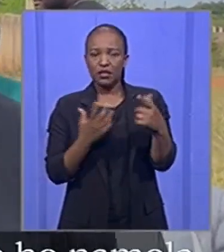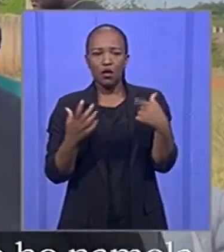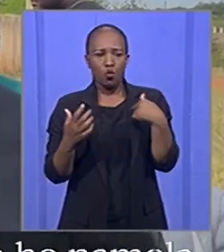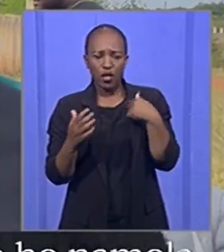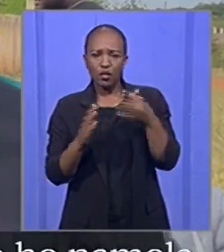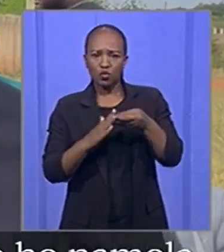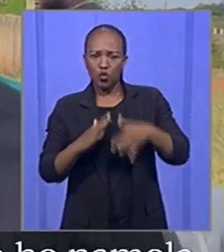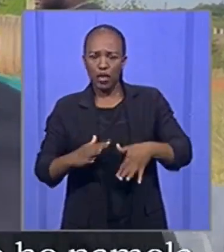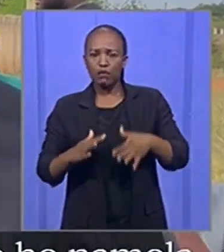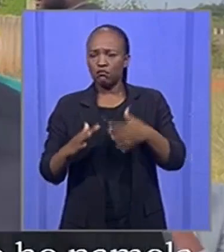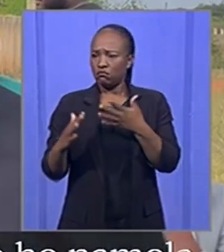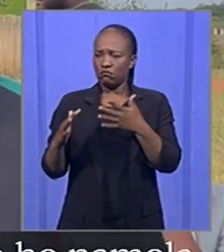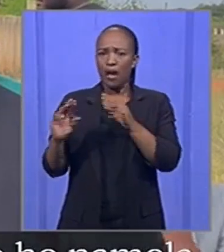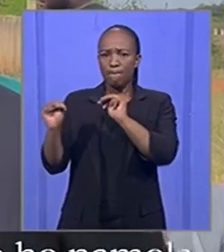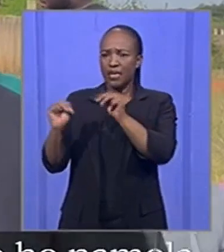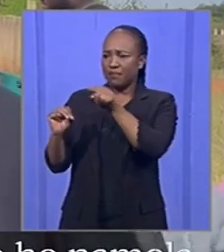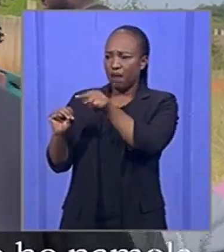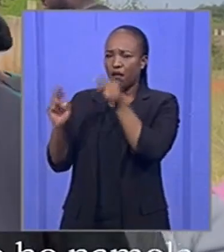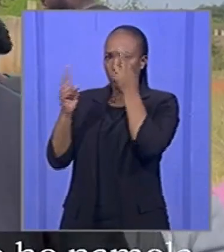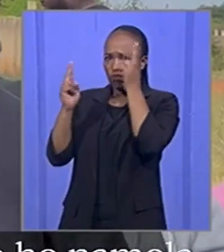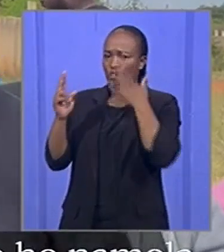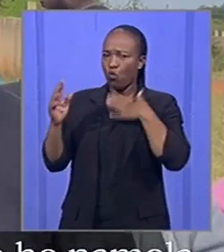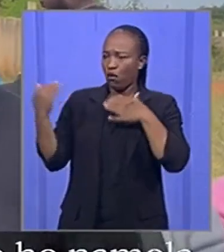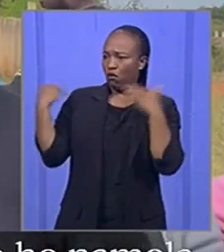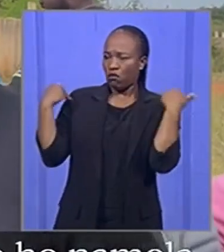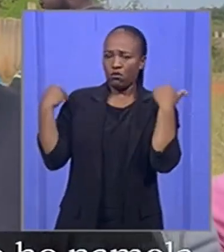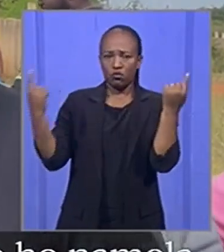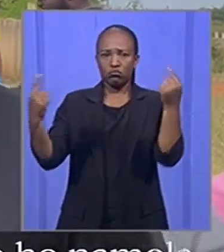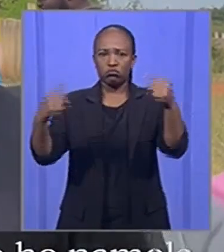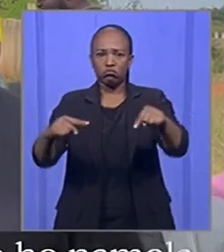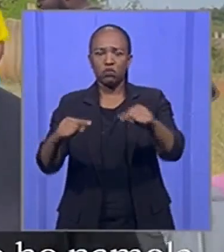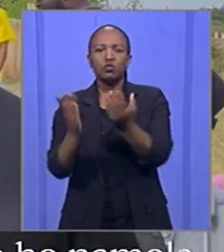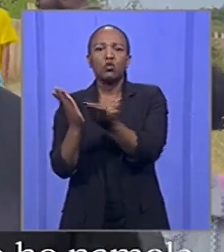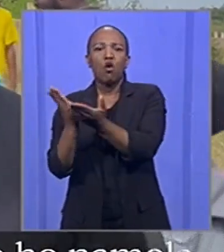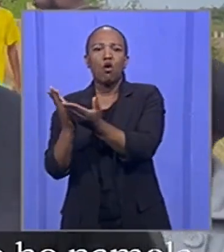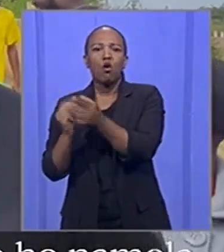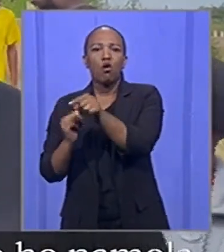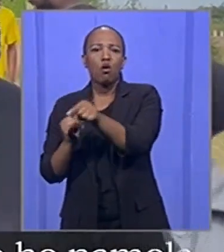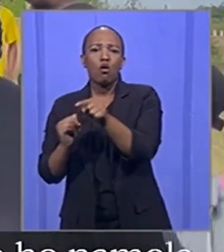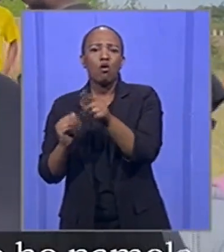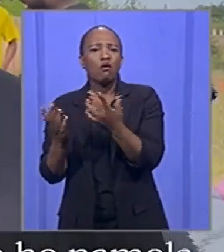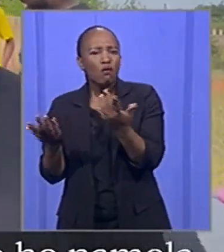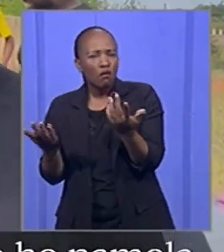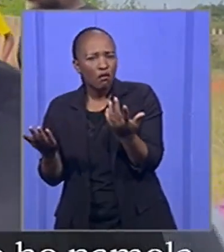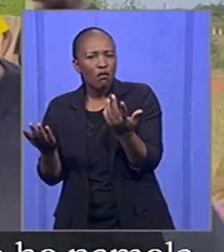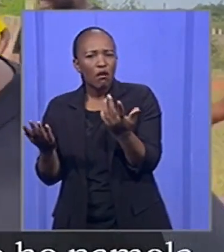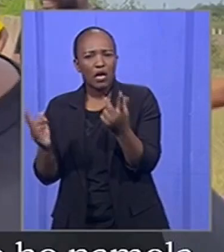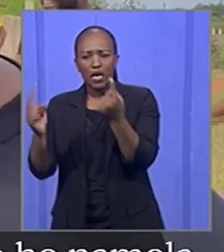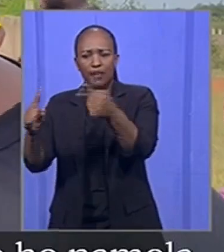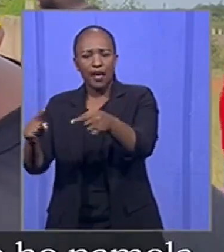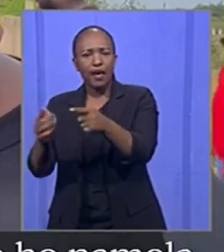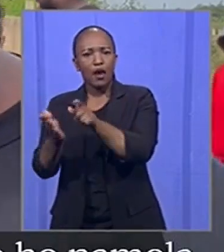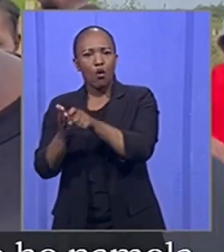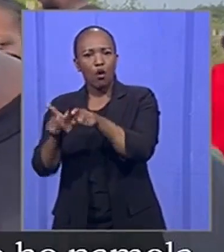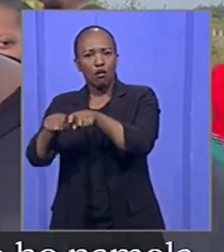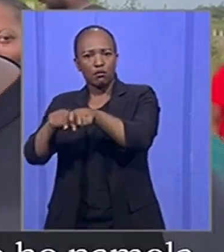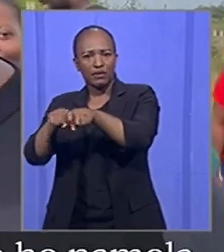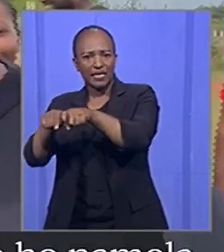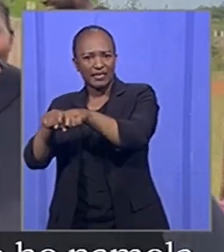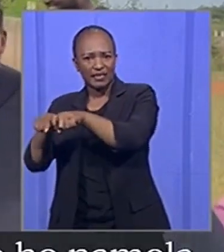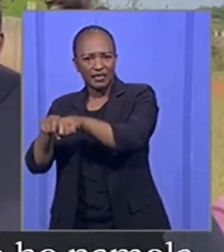o nyaka re tle sekolong re tle re attend, and re tle sekolong re tle re ngwale di-test tšeo le goreng esentšhe re